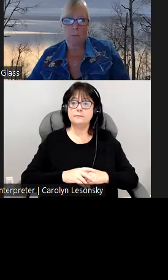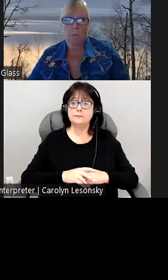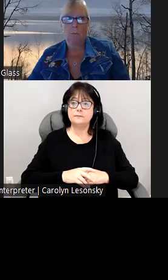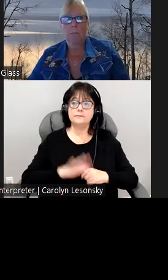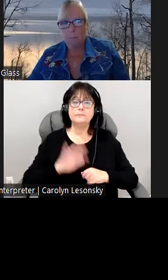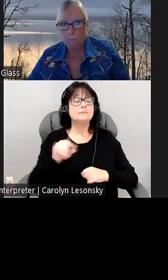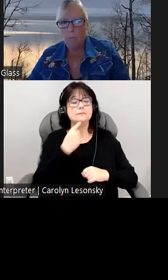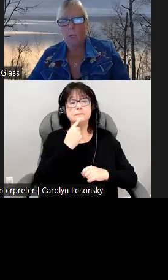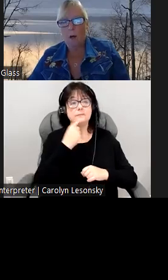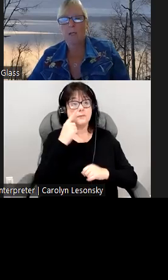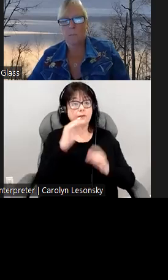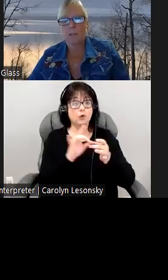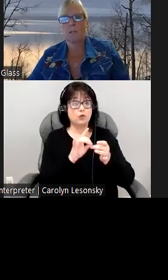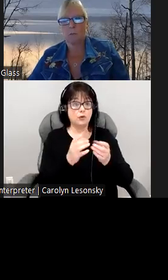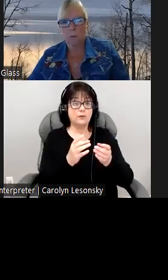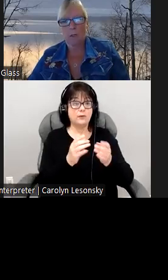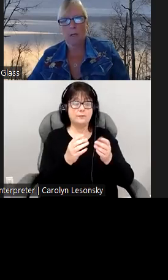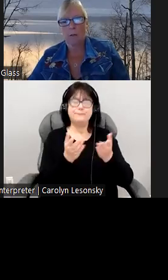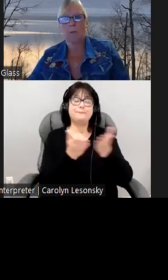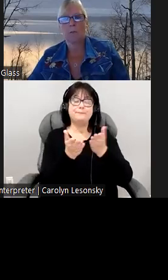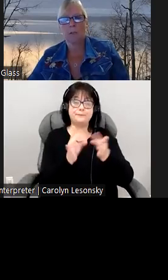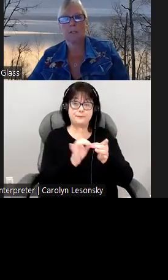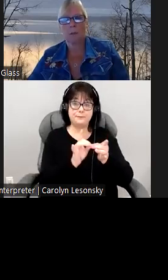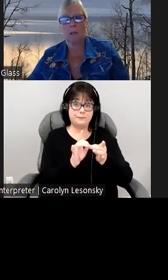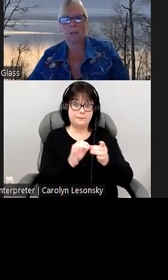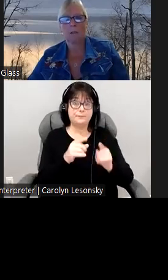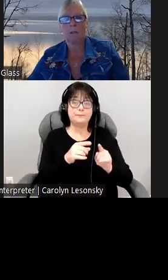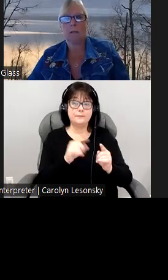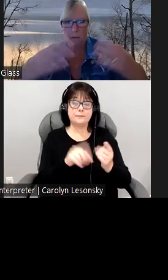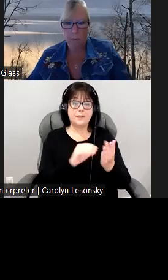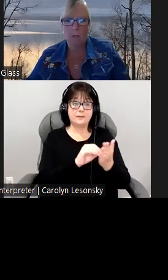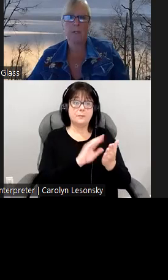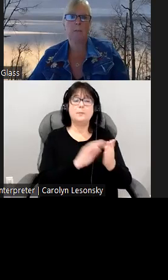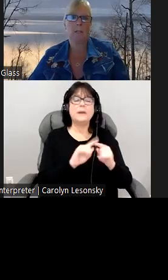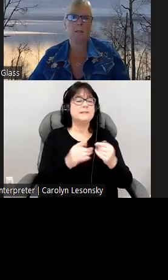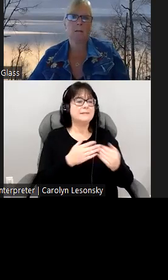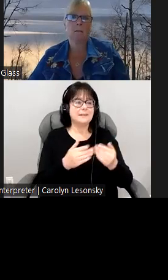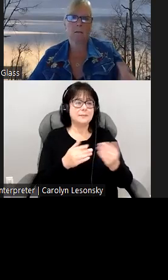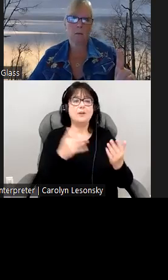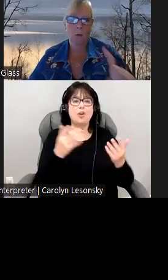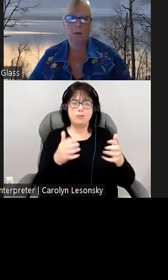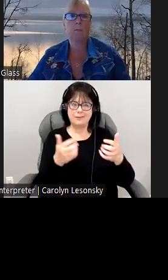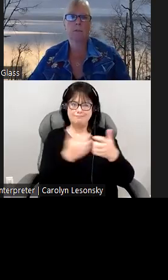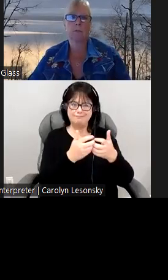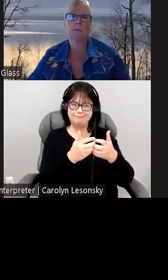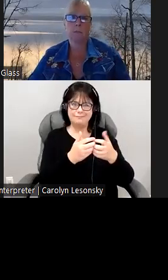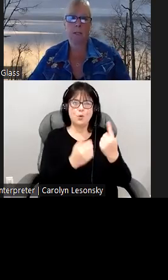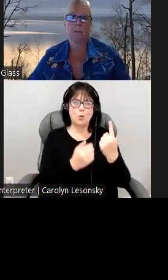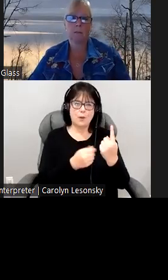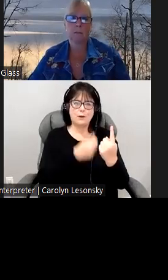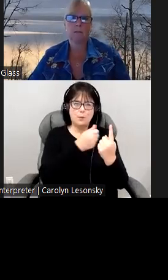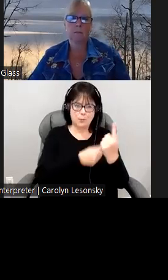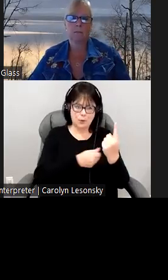but we are expected to record other referrals as well, even if we're already meeting the one per service